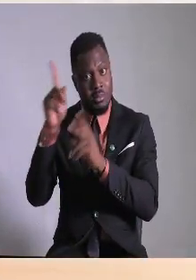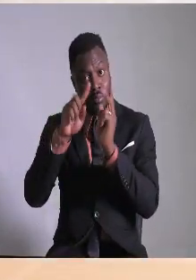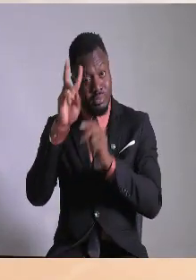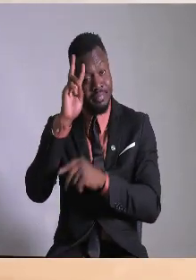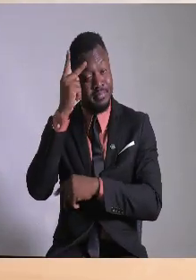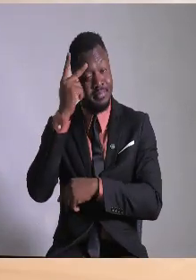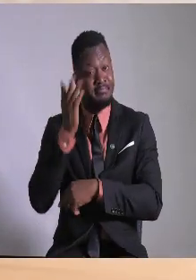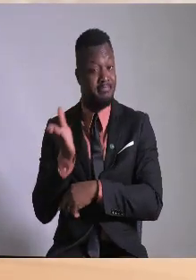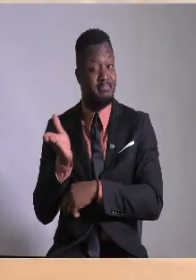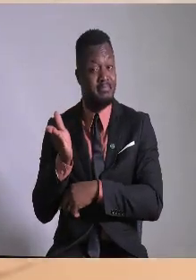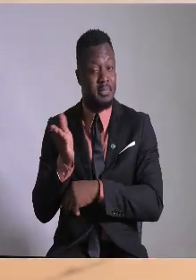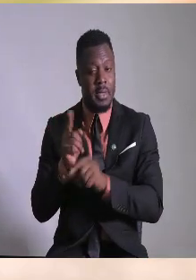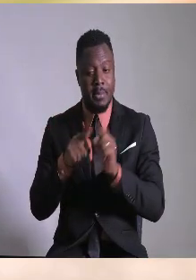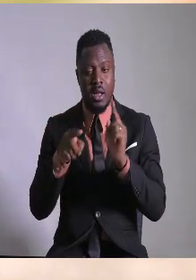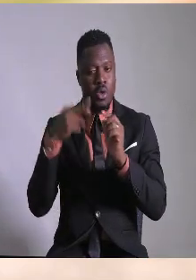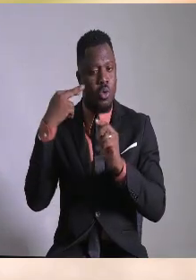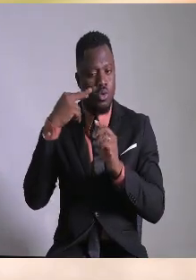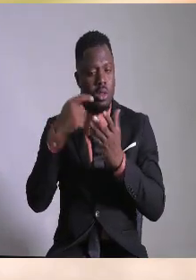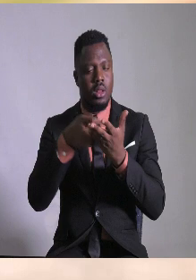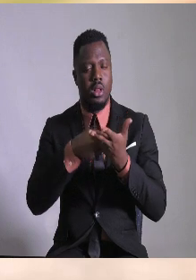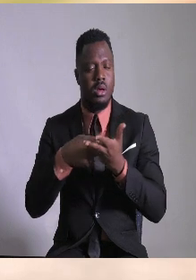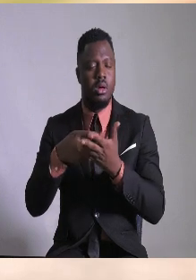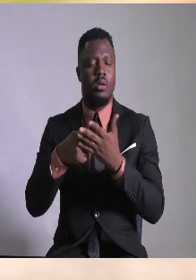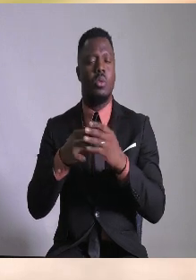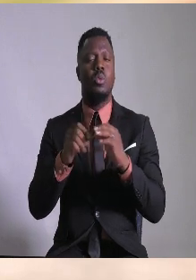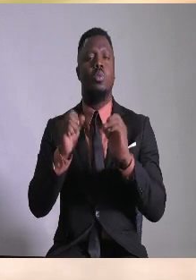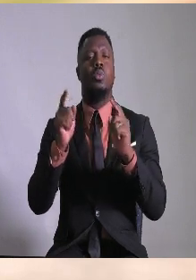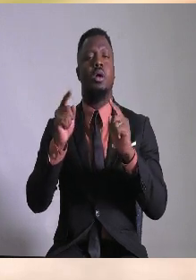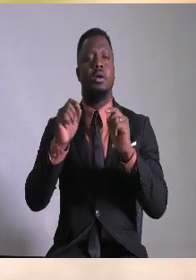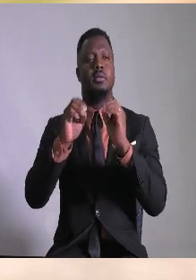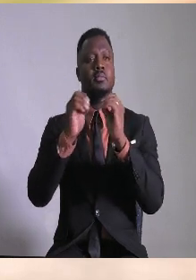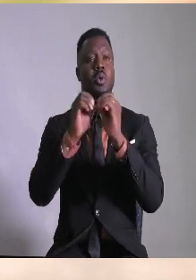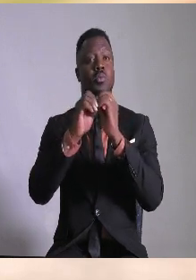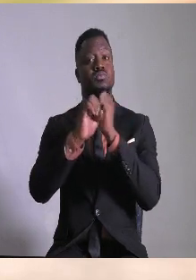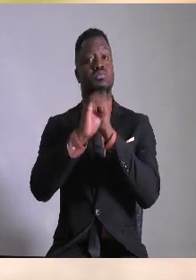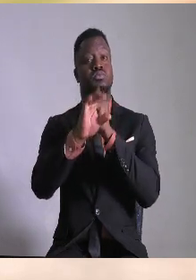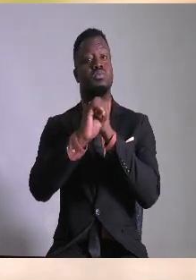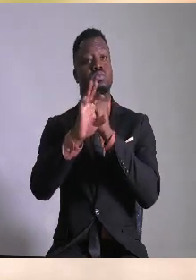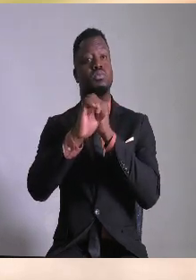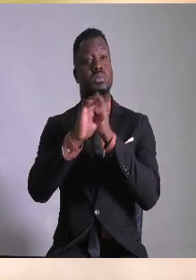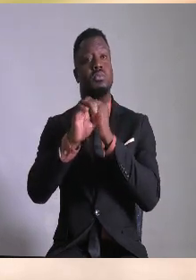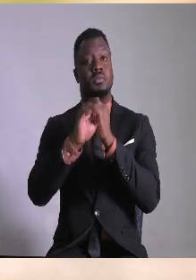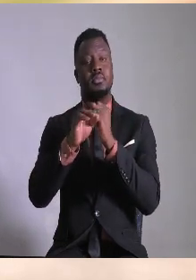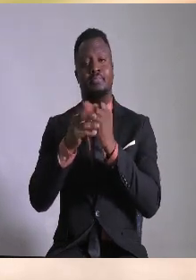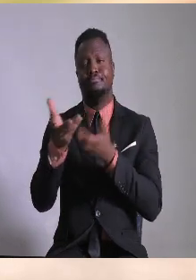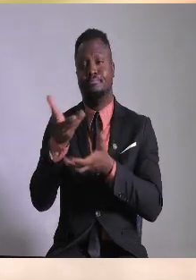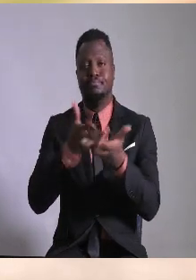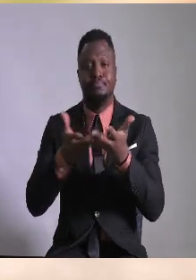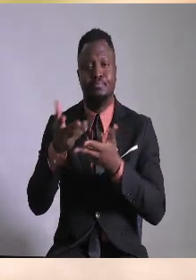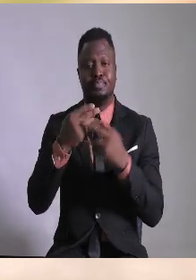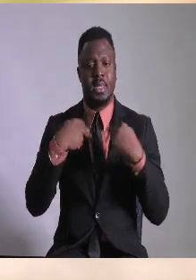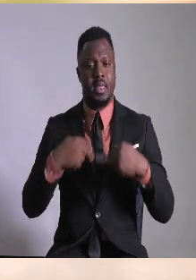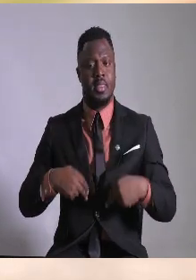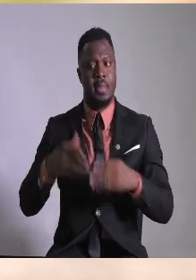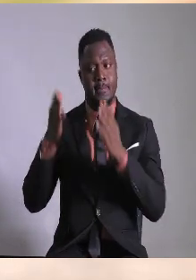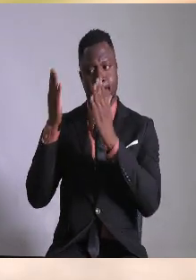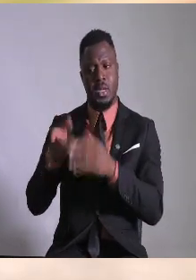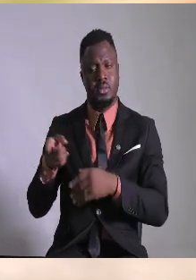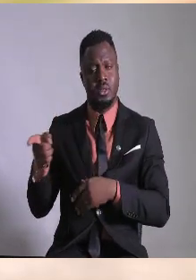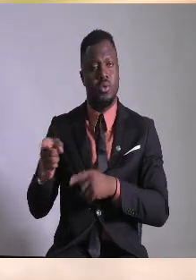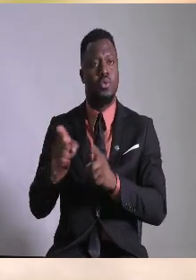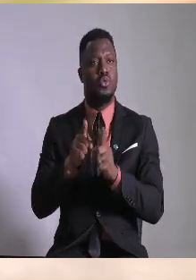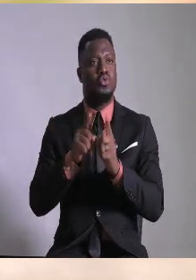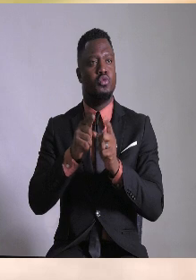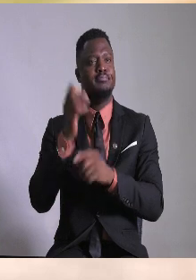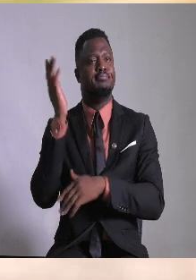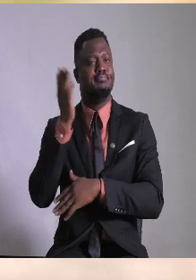you will also, yes. But during our radio discussions, we had some interactions with health persons. So they